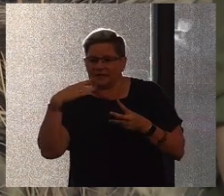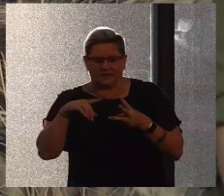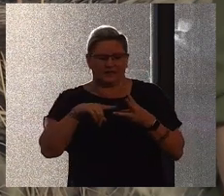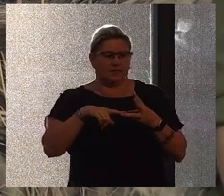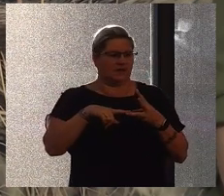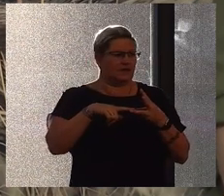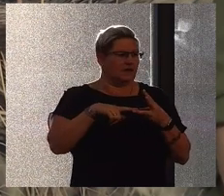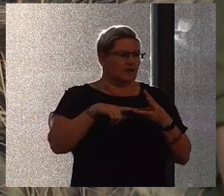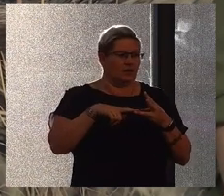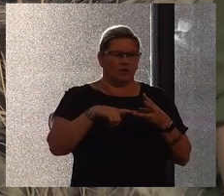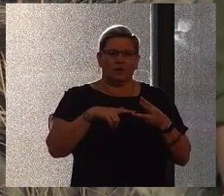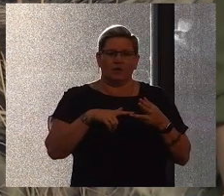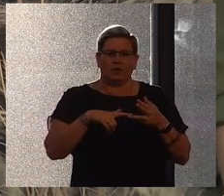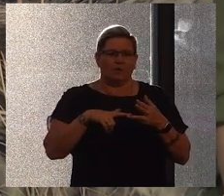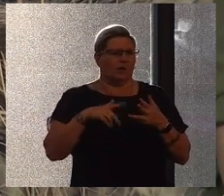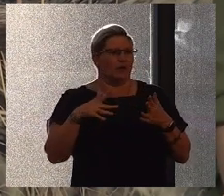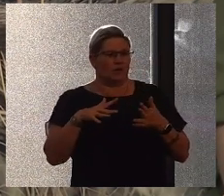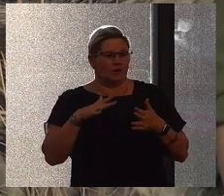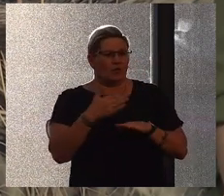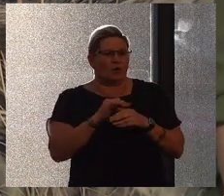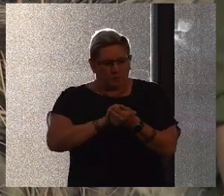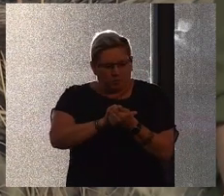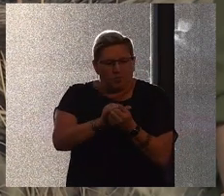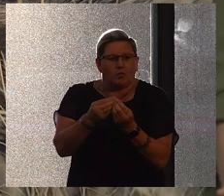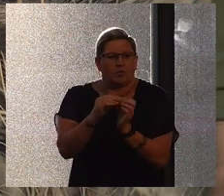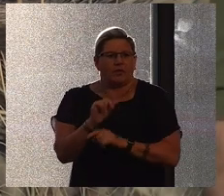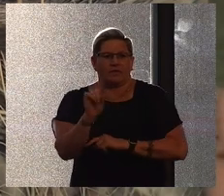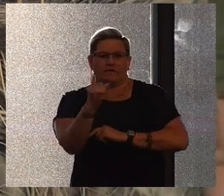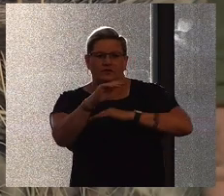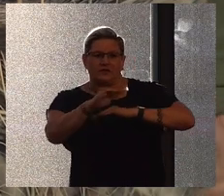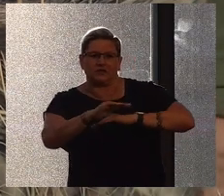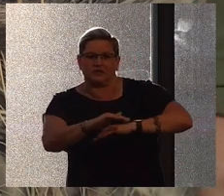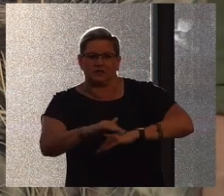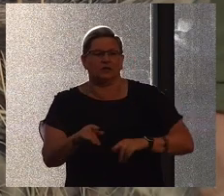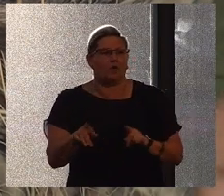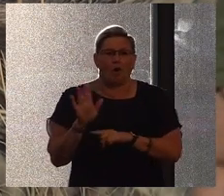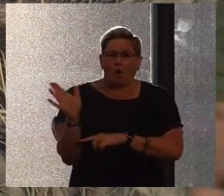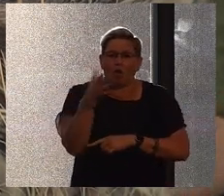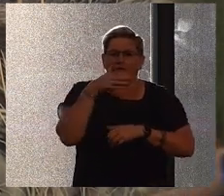helping, working with First Nations, as well as protecting our nature.